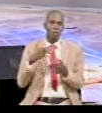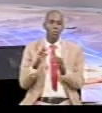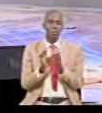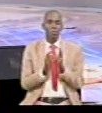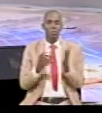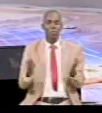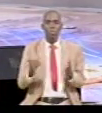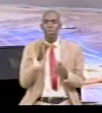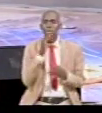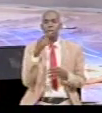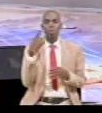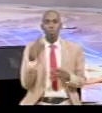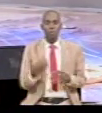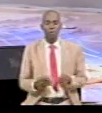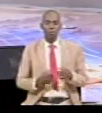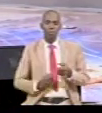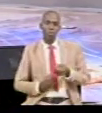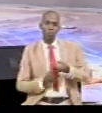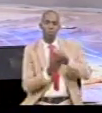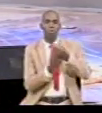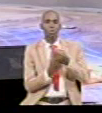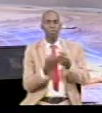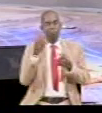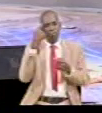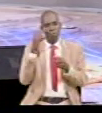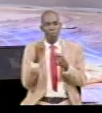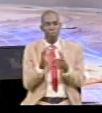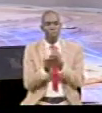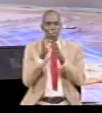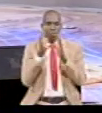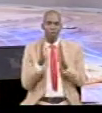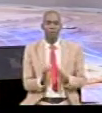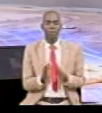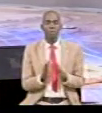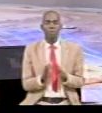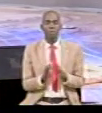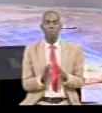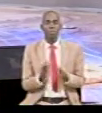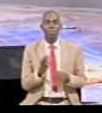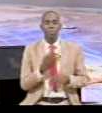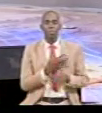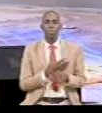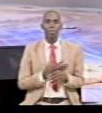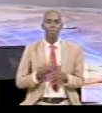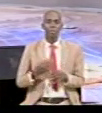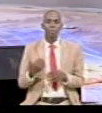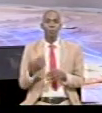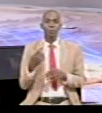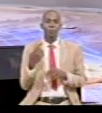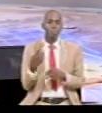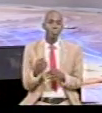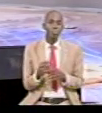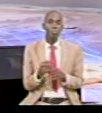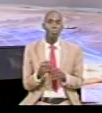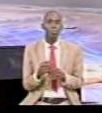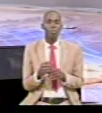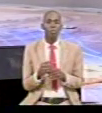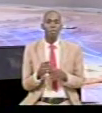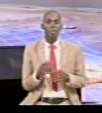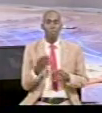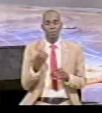the backbone of the believer, and even it helps the sinners to